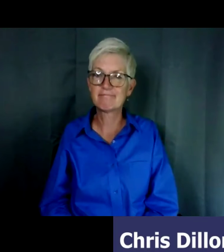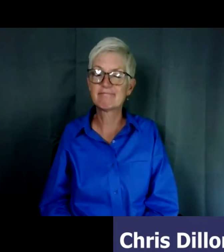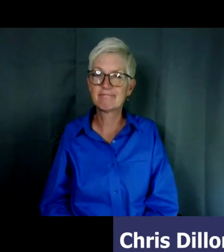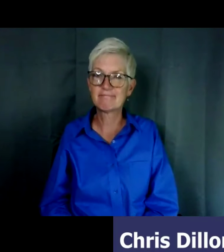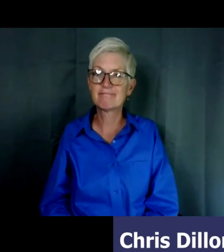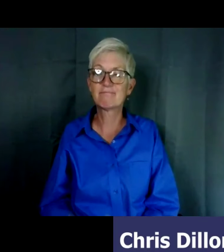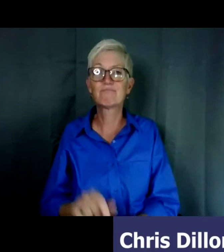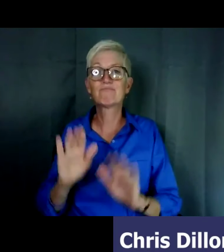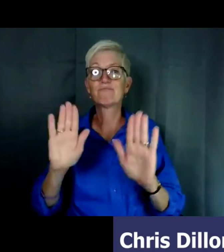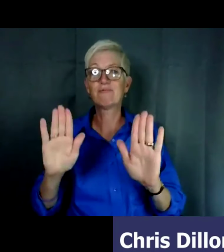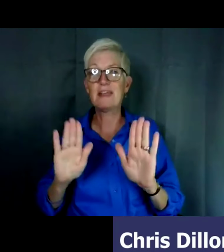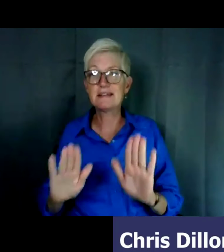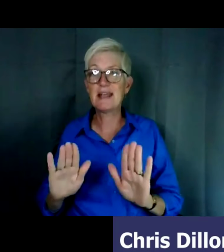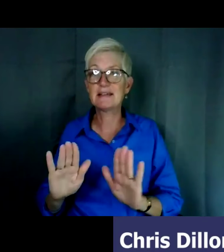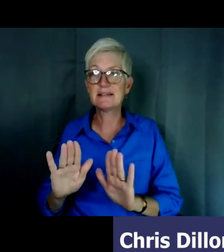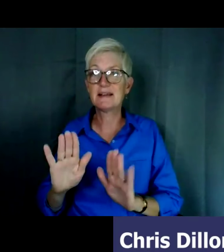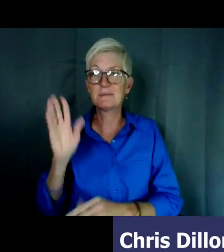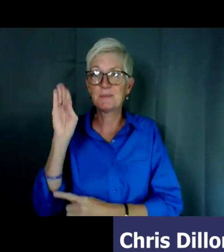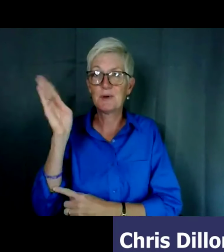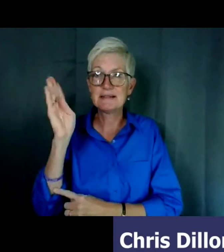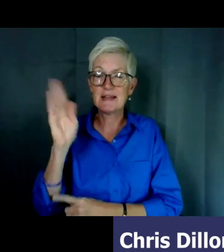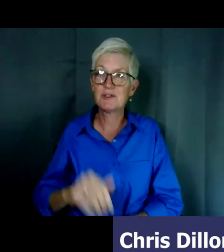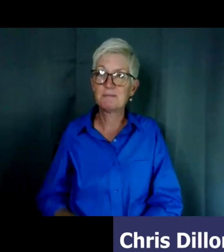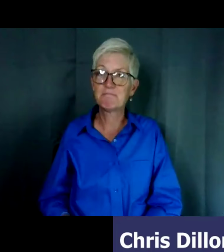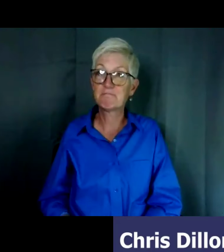was a fantastic webinar. So,